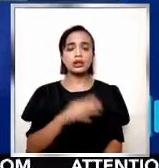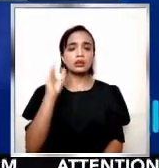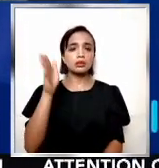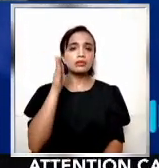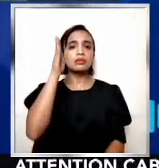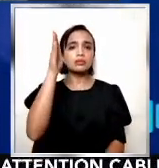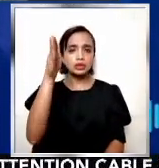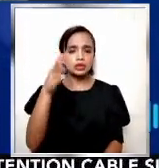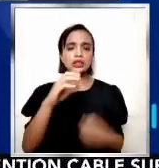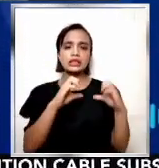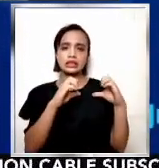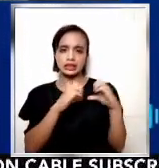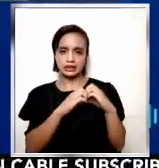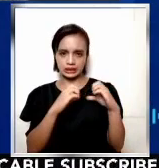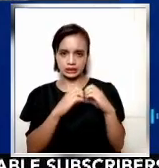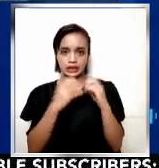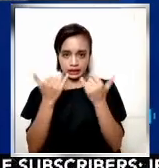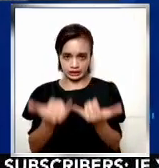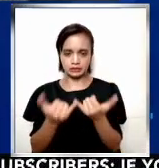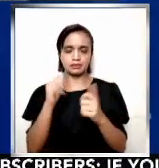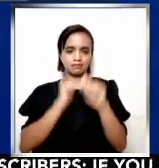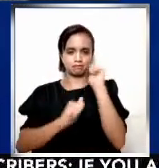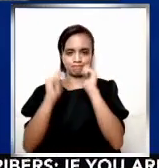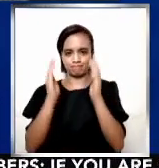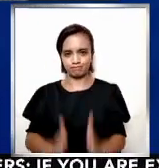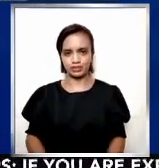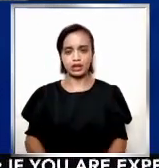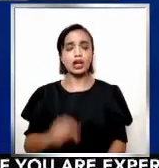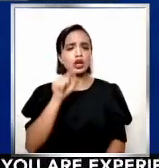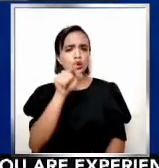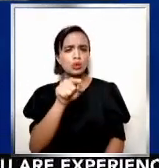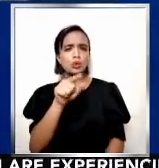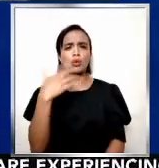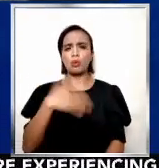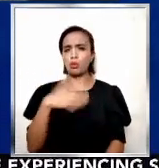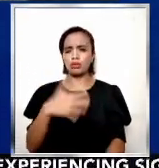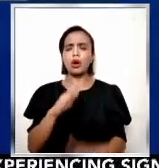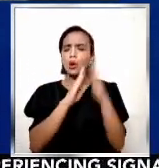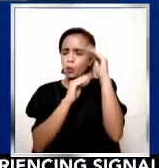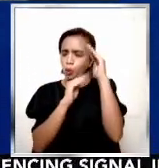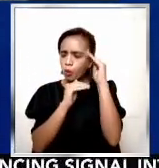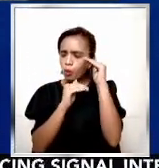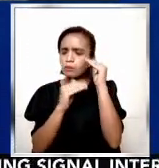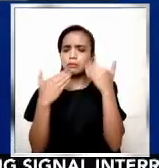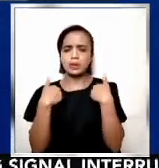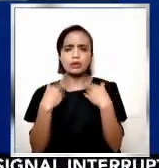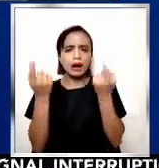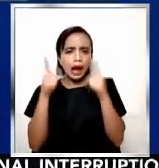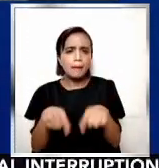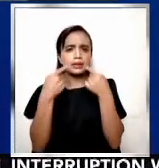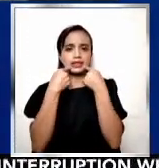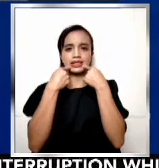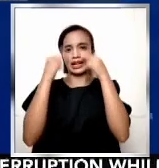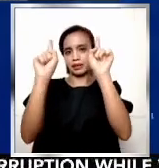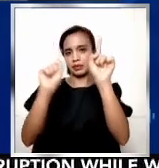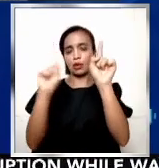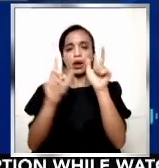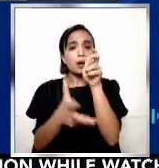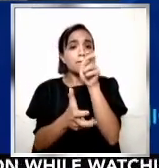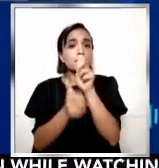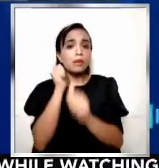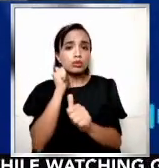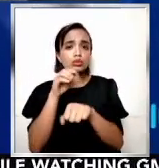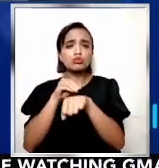stars. And may you also find success in becoming one of the most influential